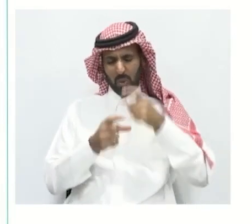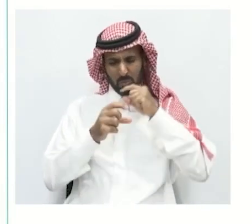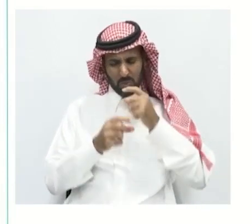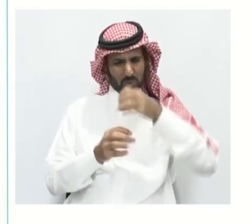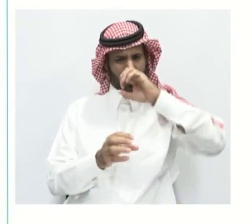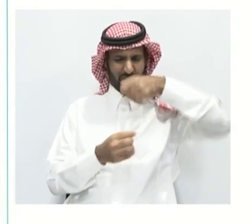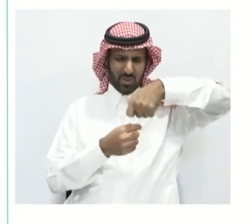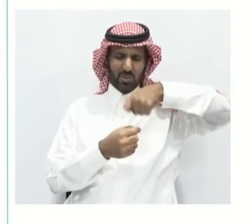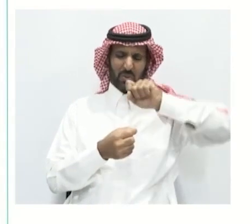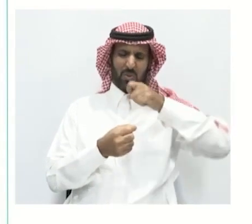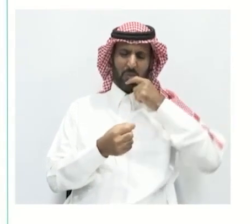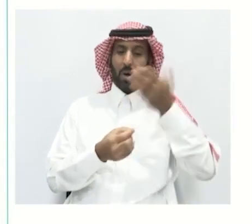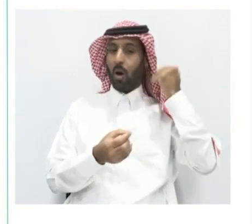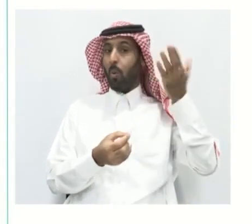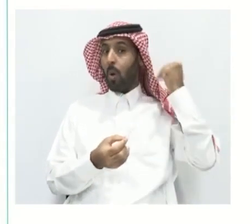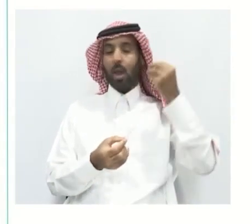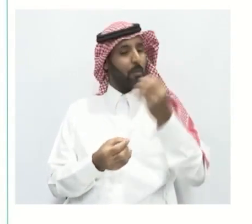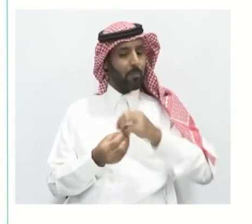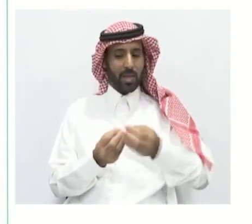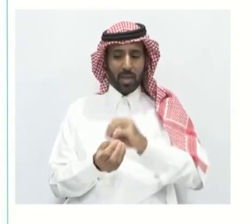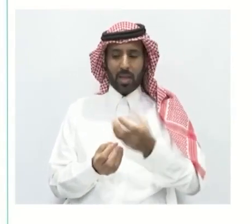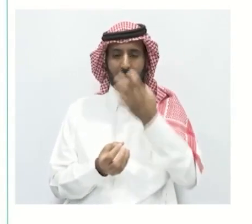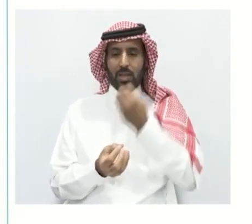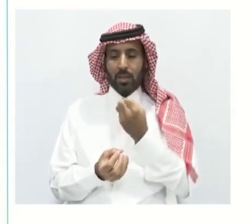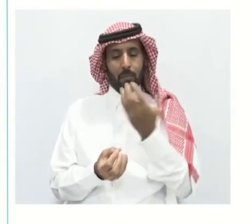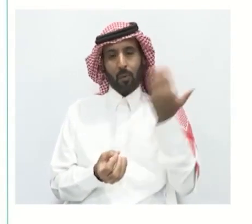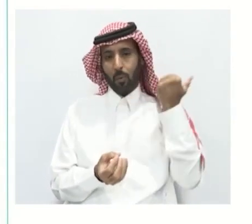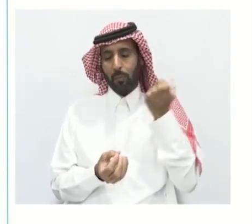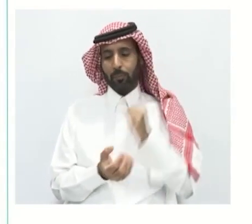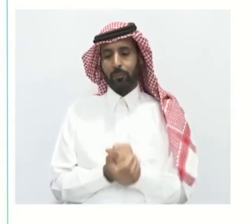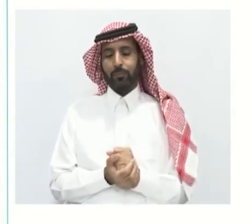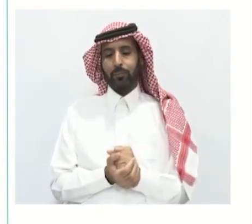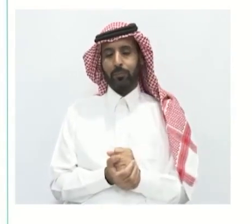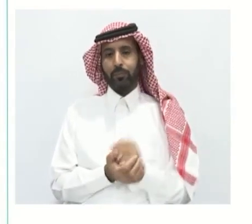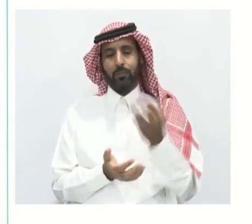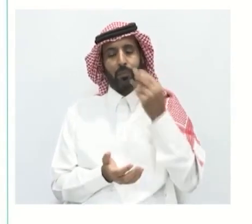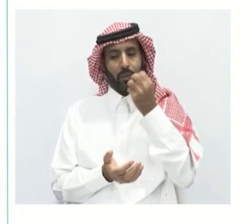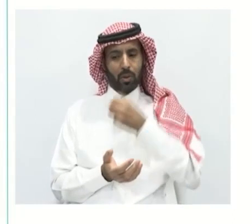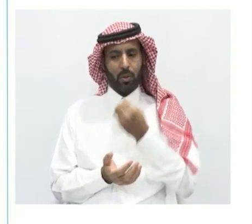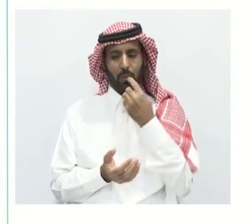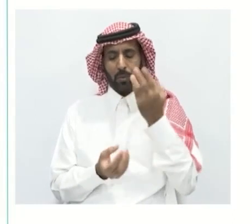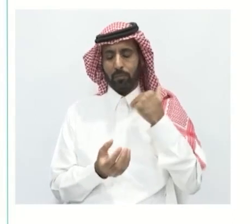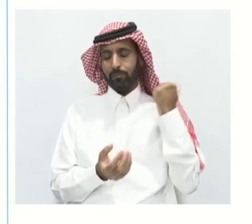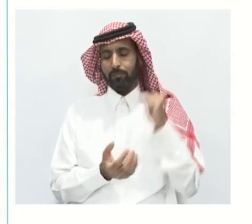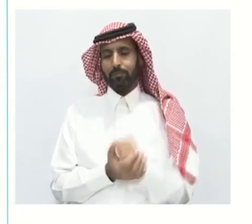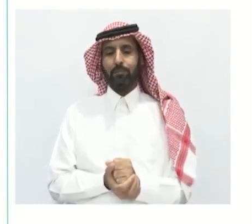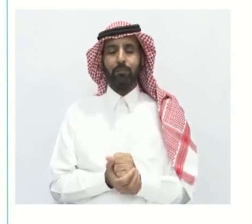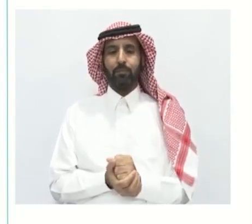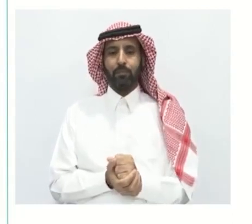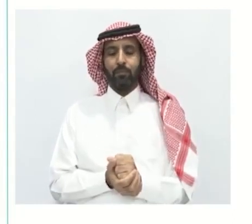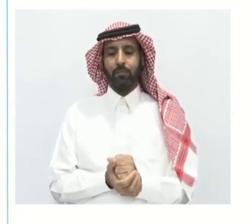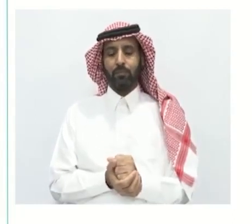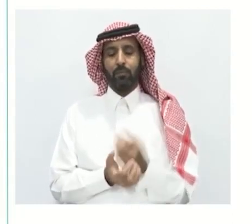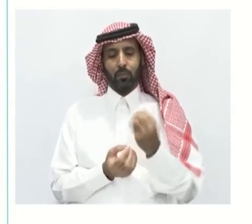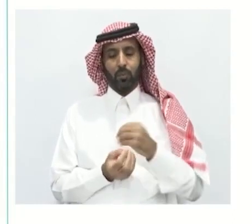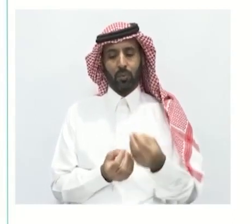He didn't used to eat fruit. Again, he used to or would eat a lot of junk food. He didn't used to